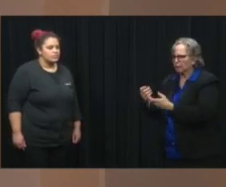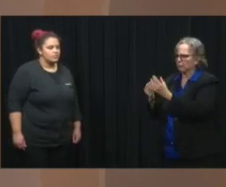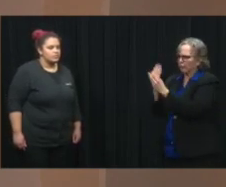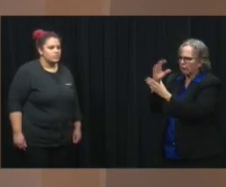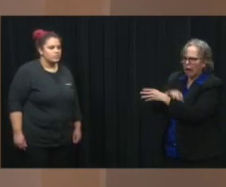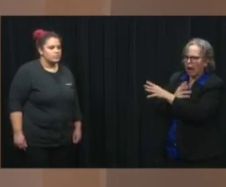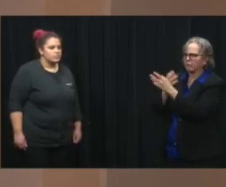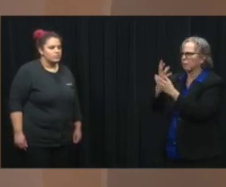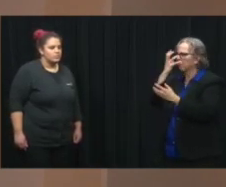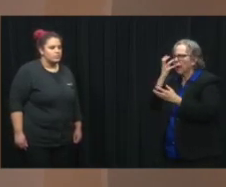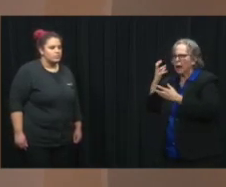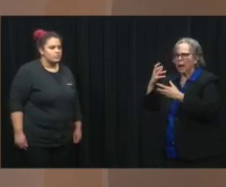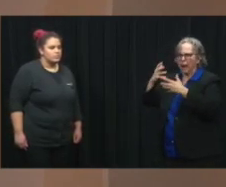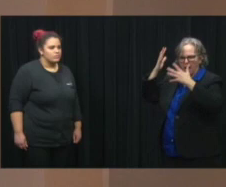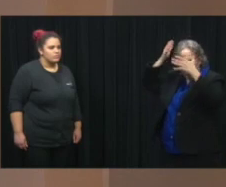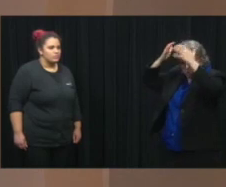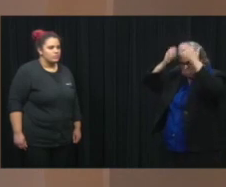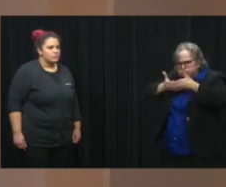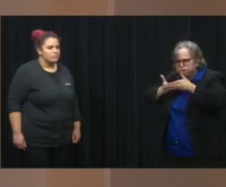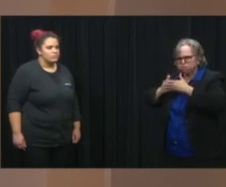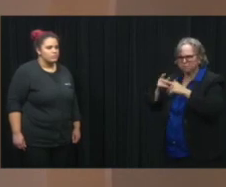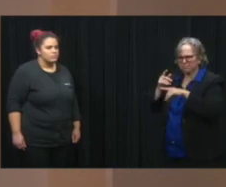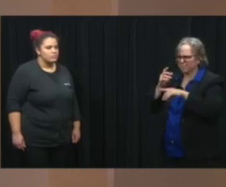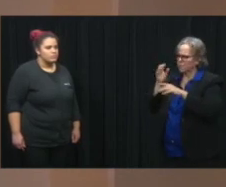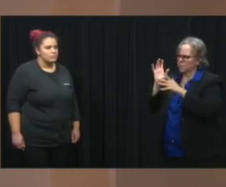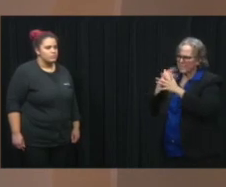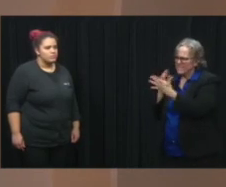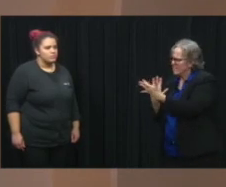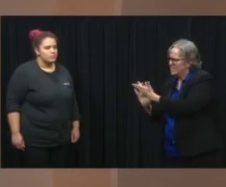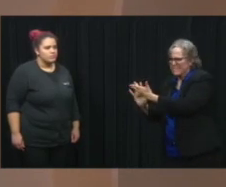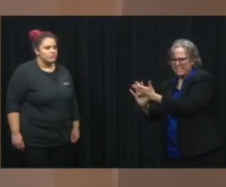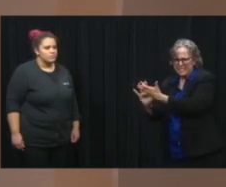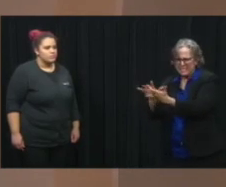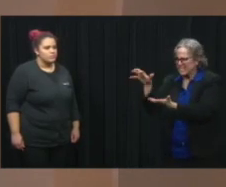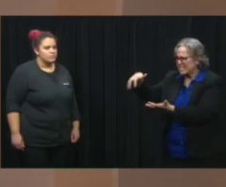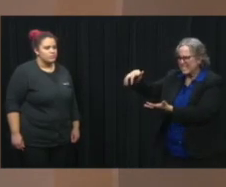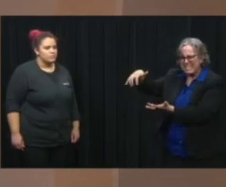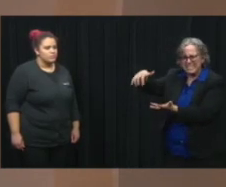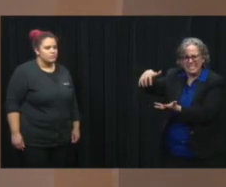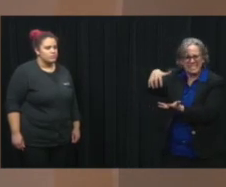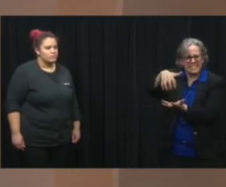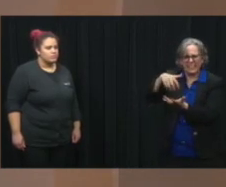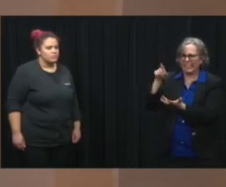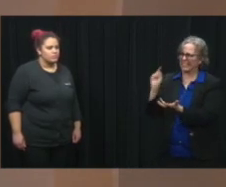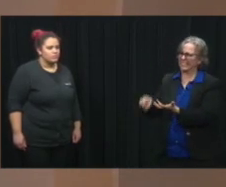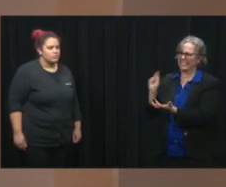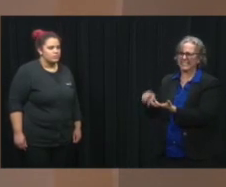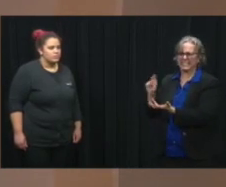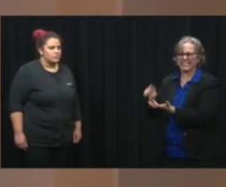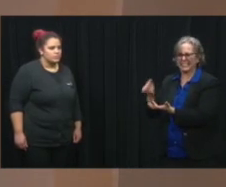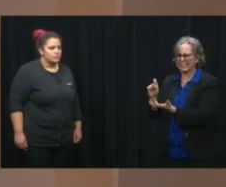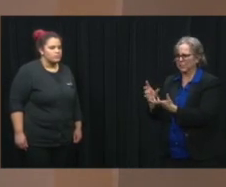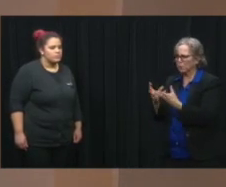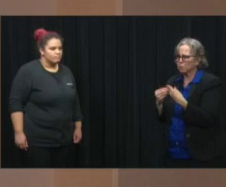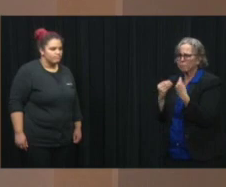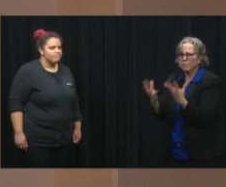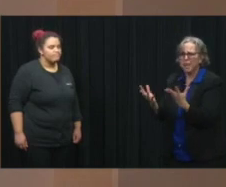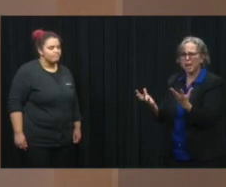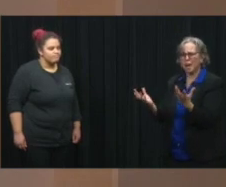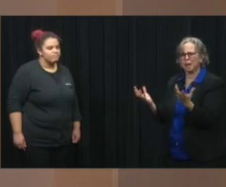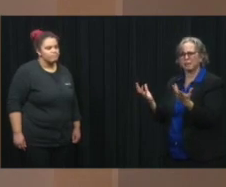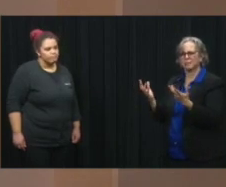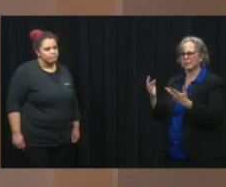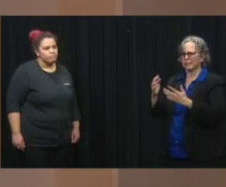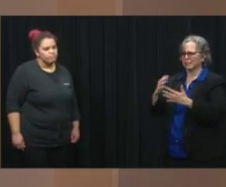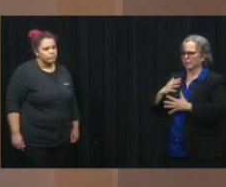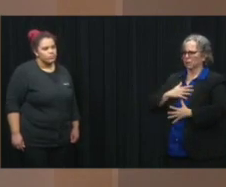to get what we need. And we just want to provide the reassurance that we get what all these pieces